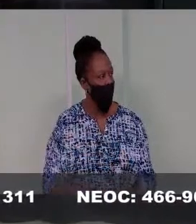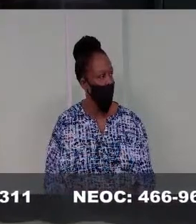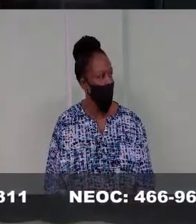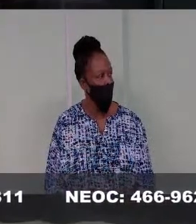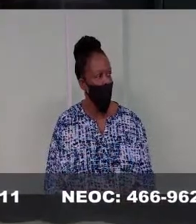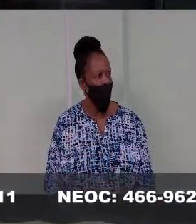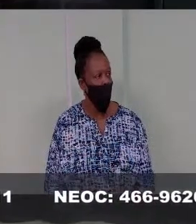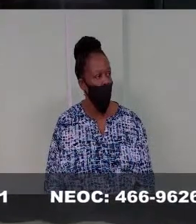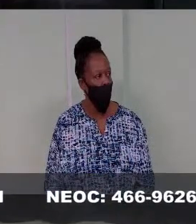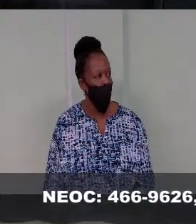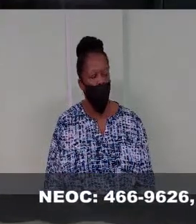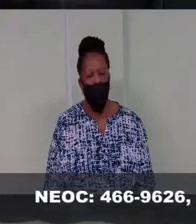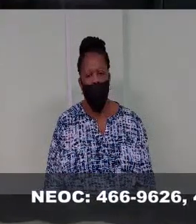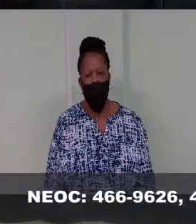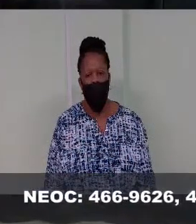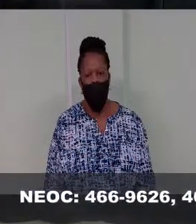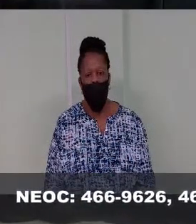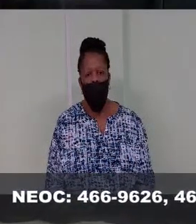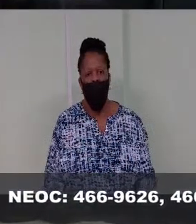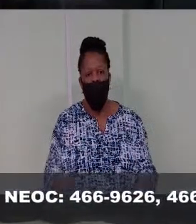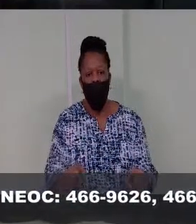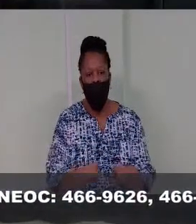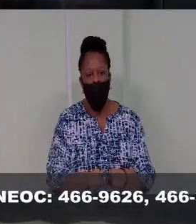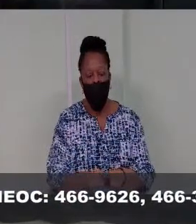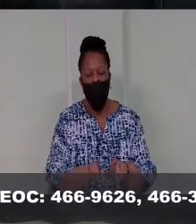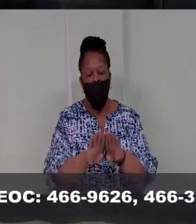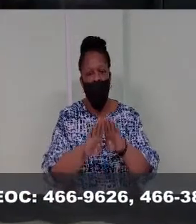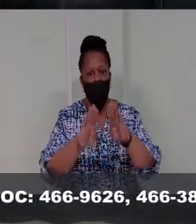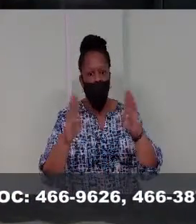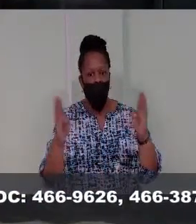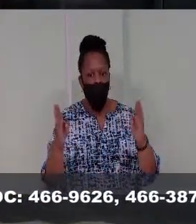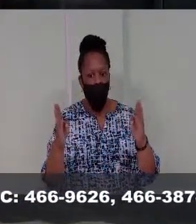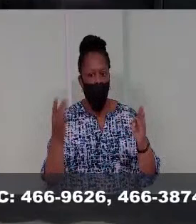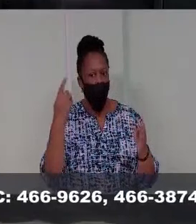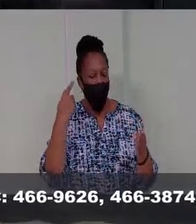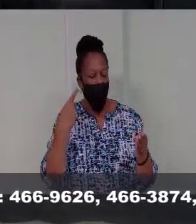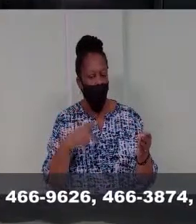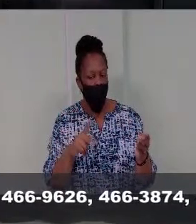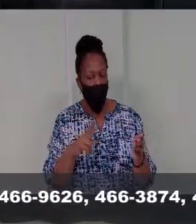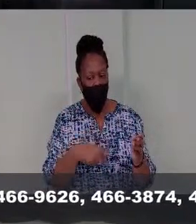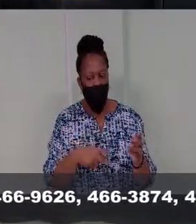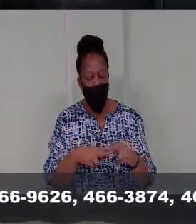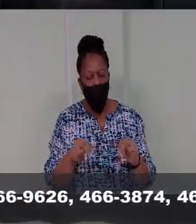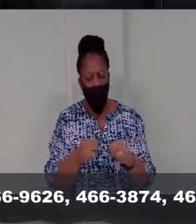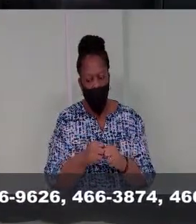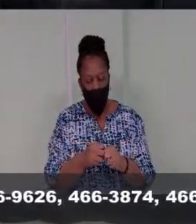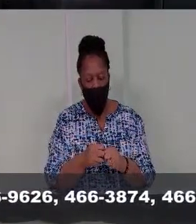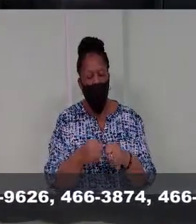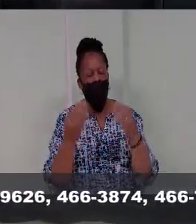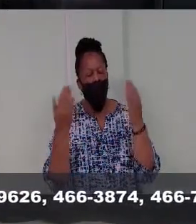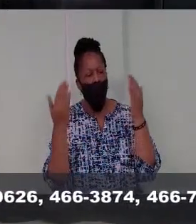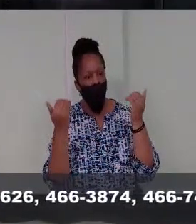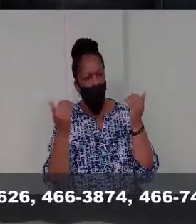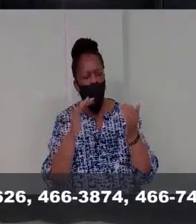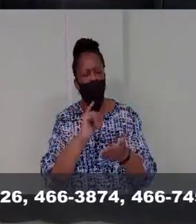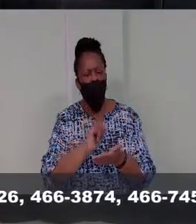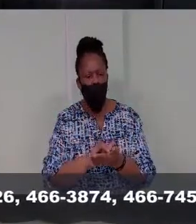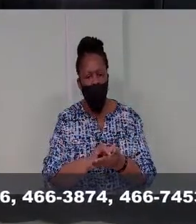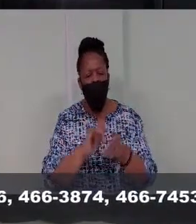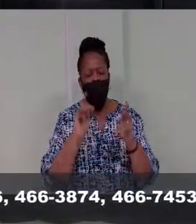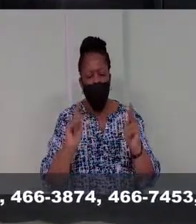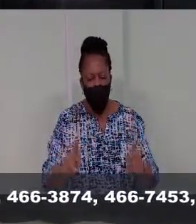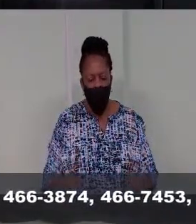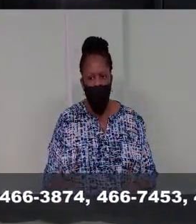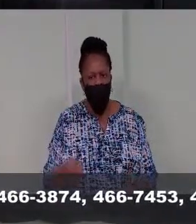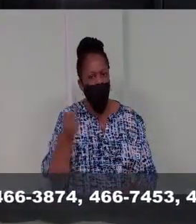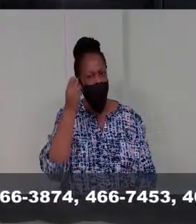As we prepare for the reopening of our borders in the next 10 days, we hope that our citizens and residents appreciate what we are